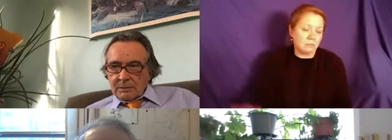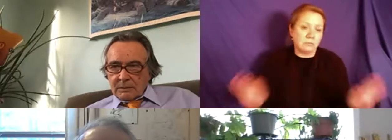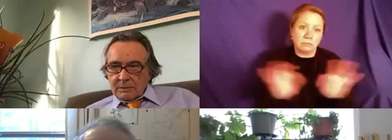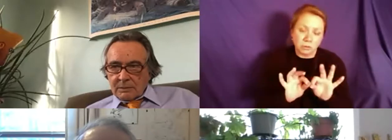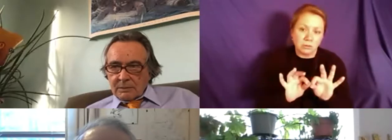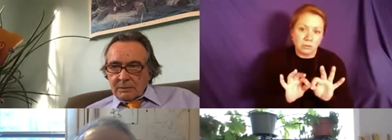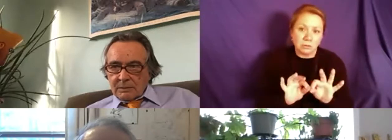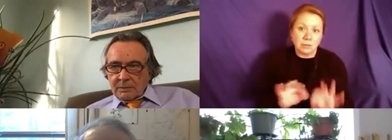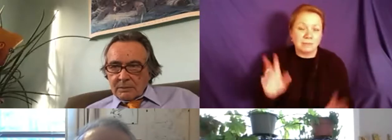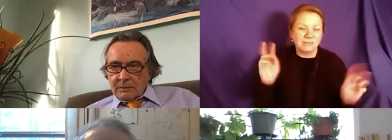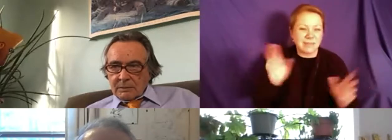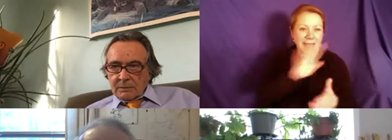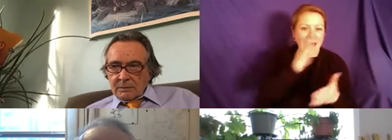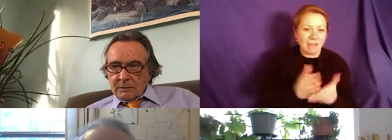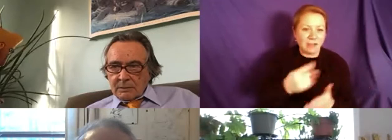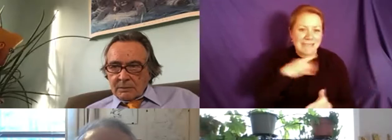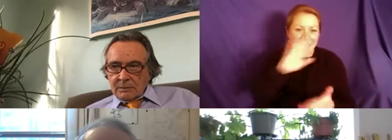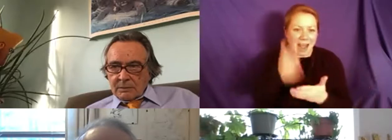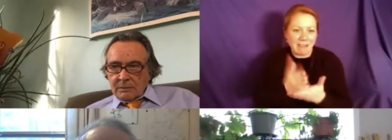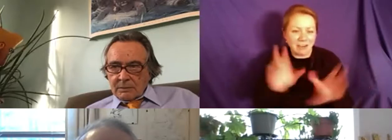Never say never.